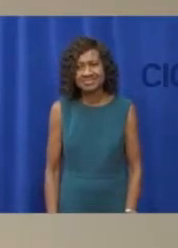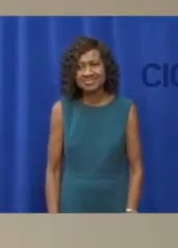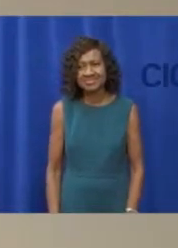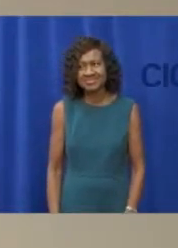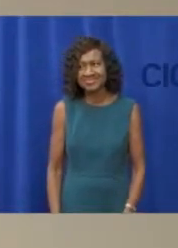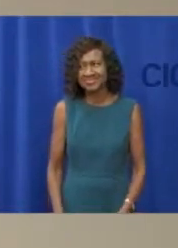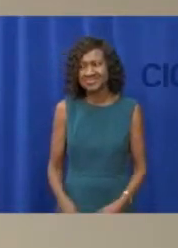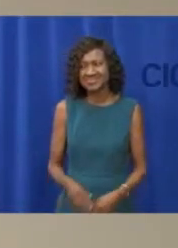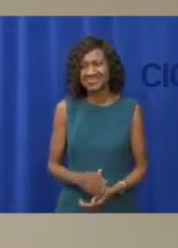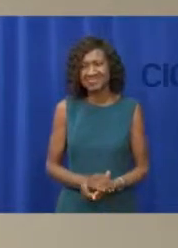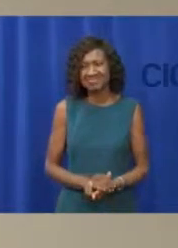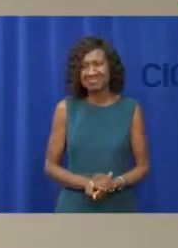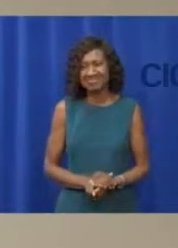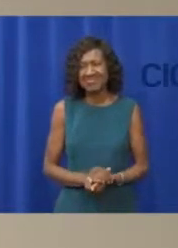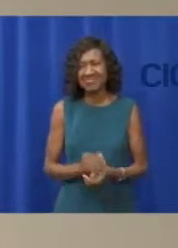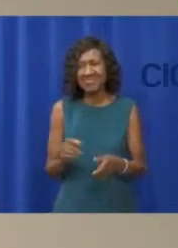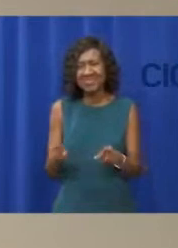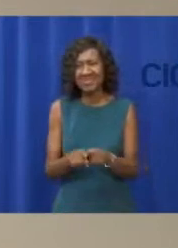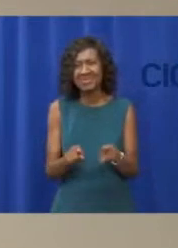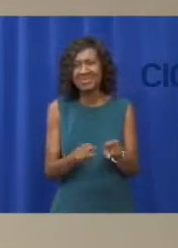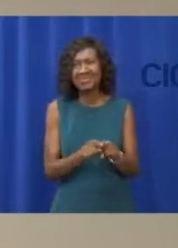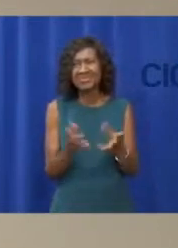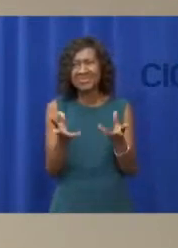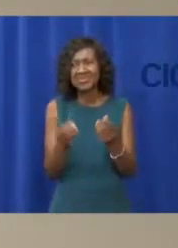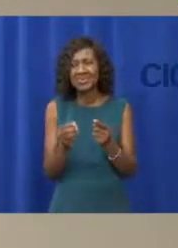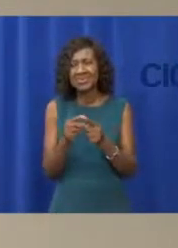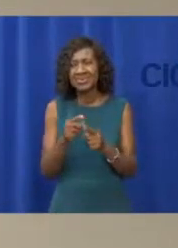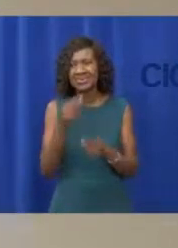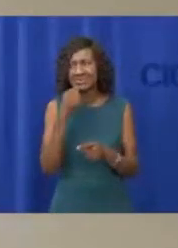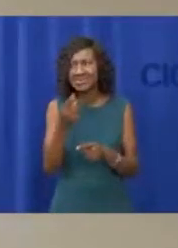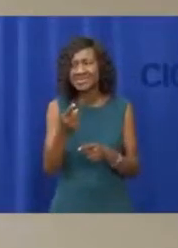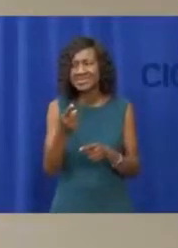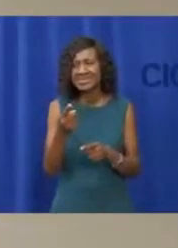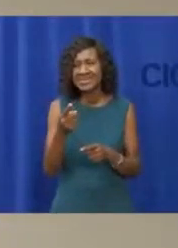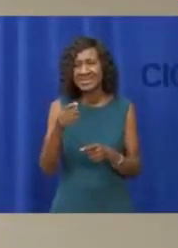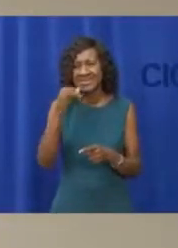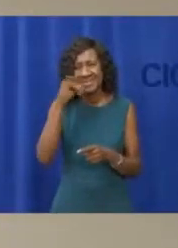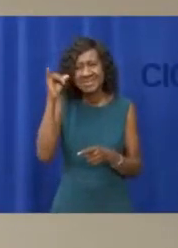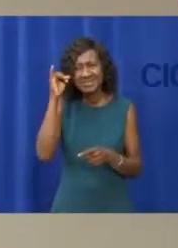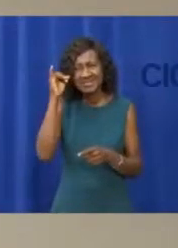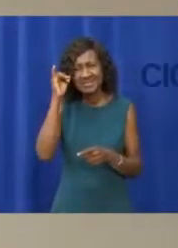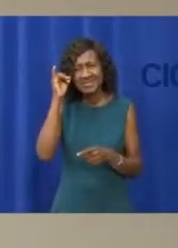And I also wanted to note what I mentioned yesterday